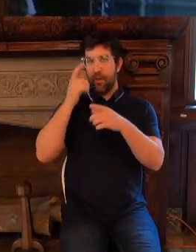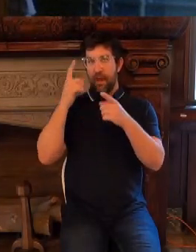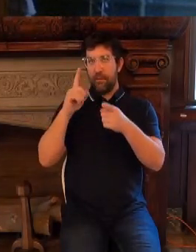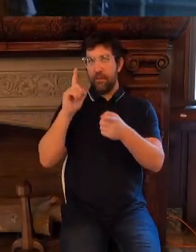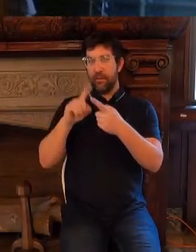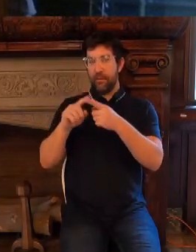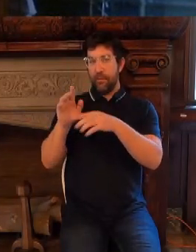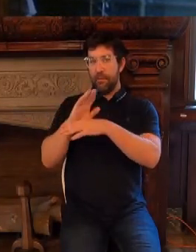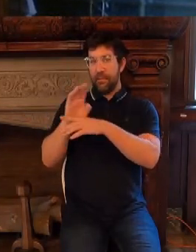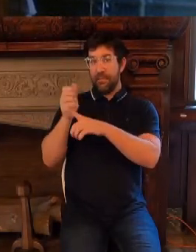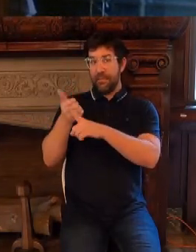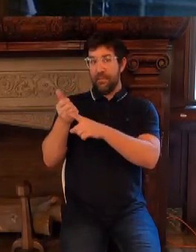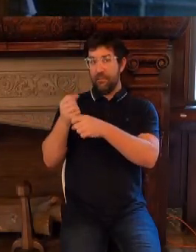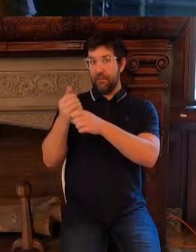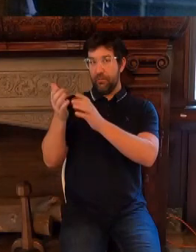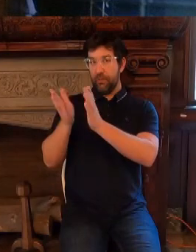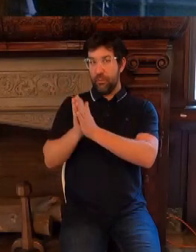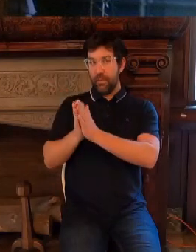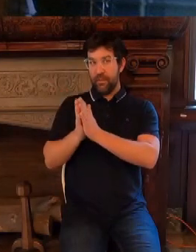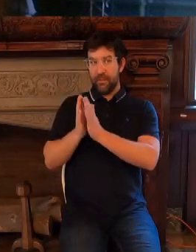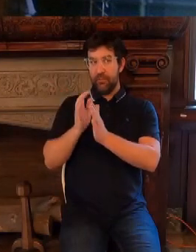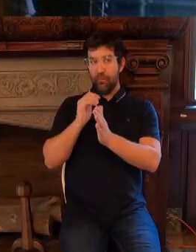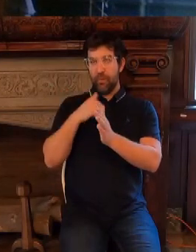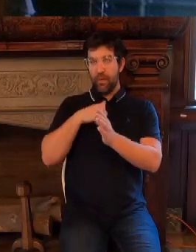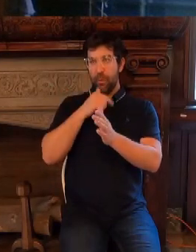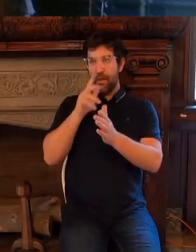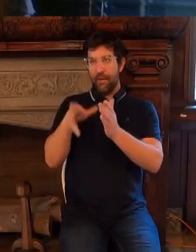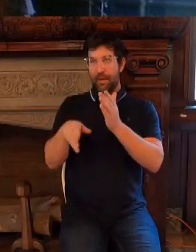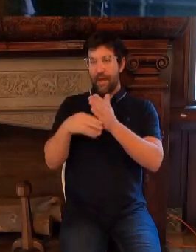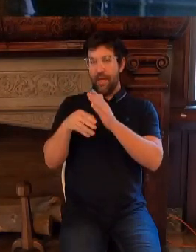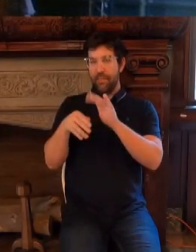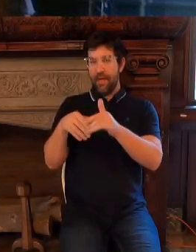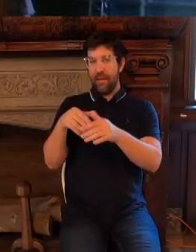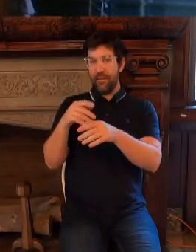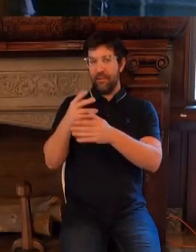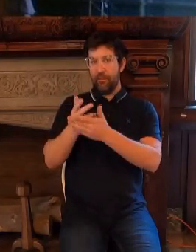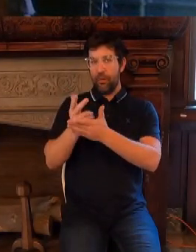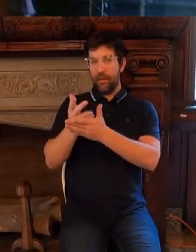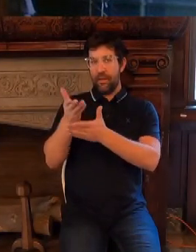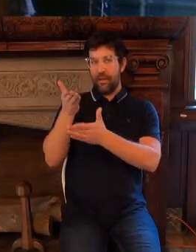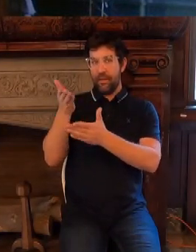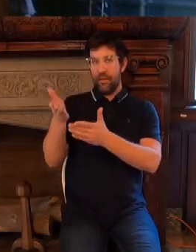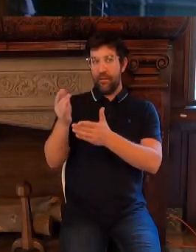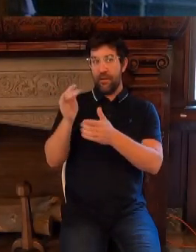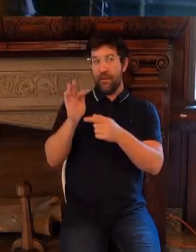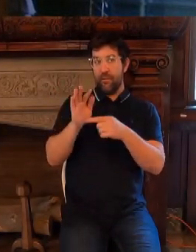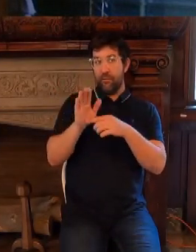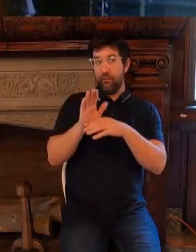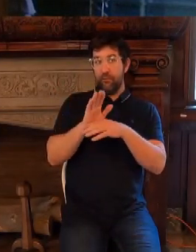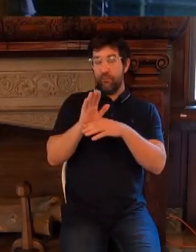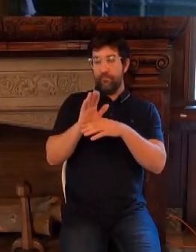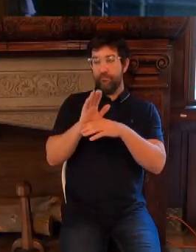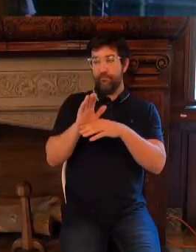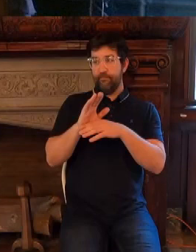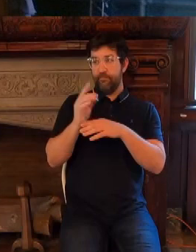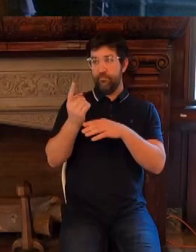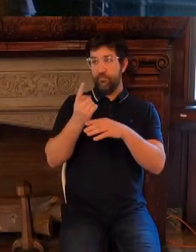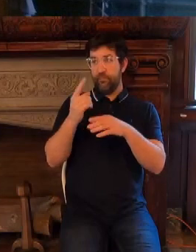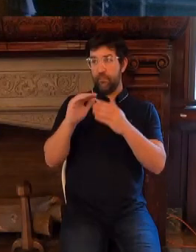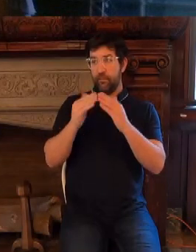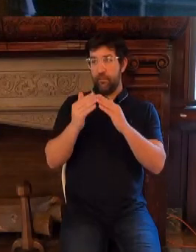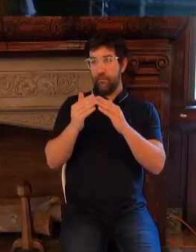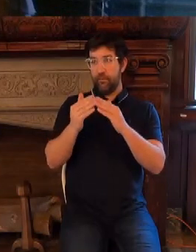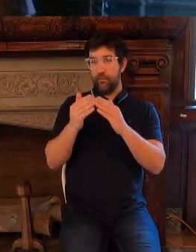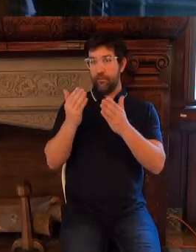that request. And so we wouldn't proactively put such parking here unless someone either in the